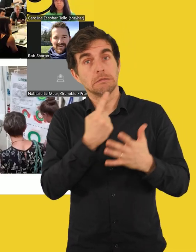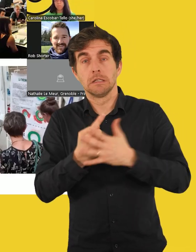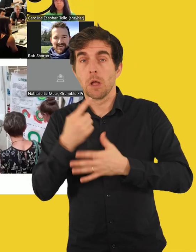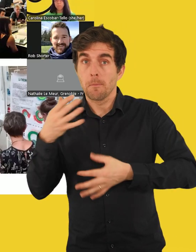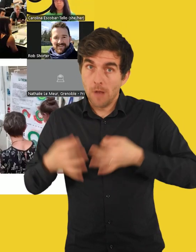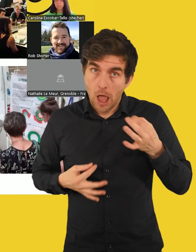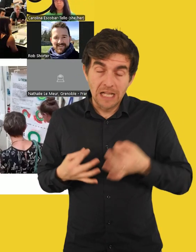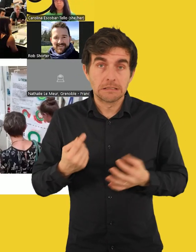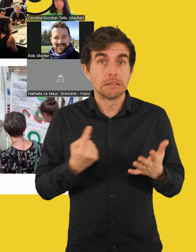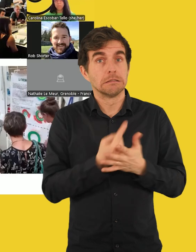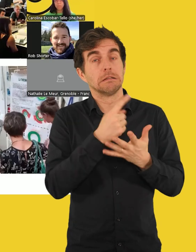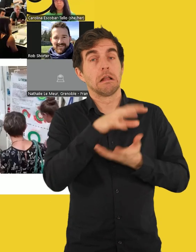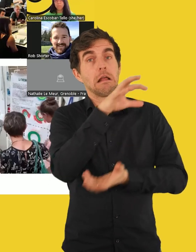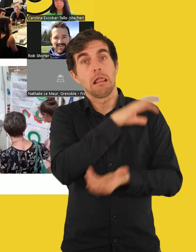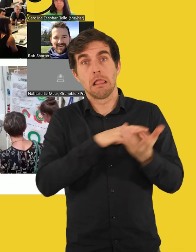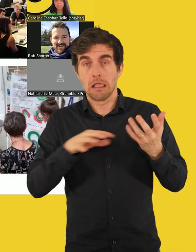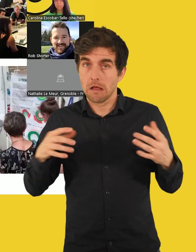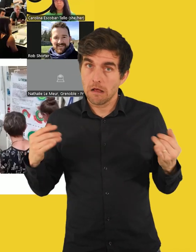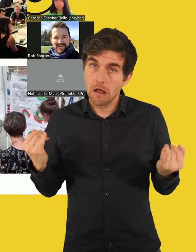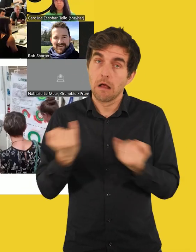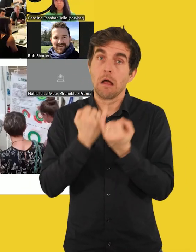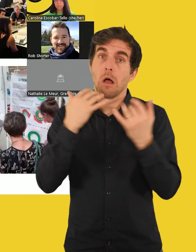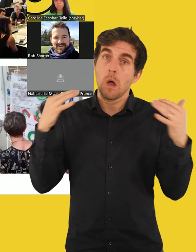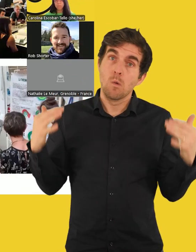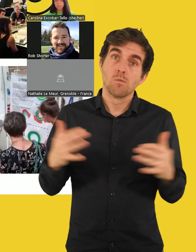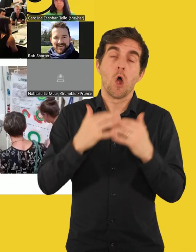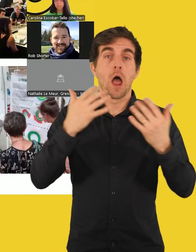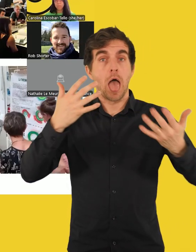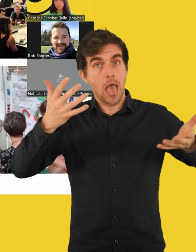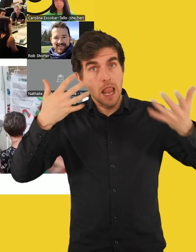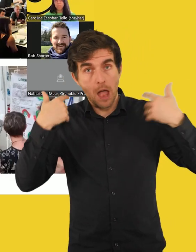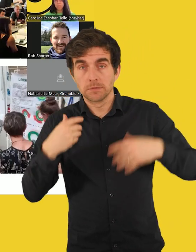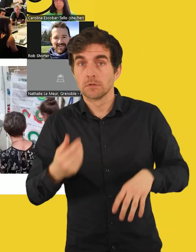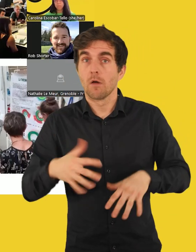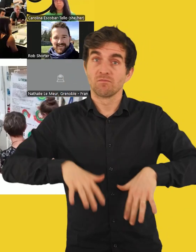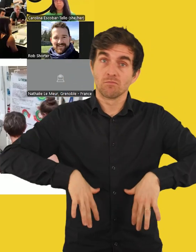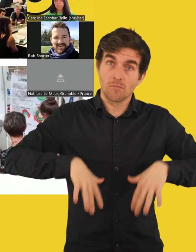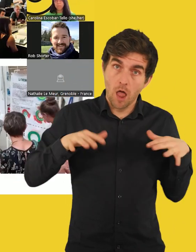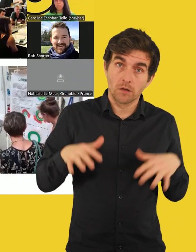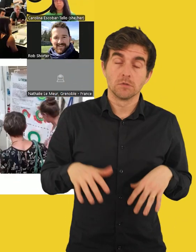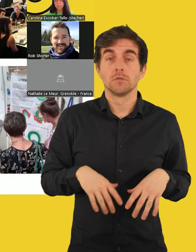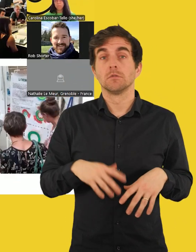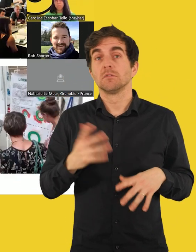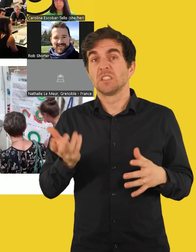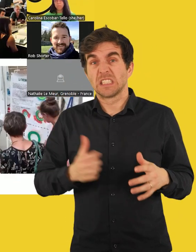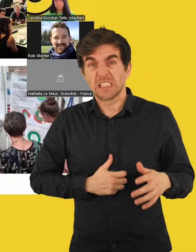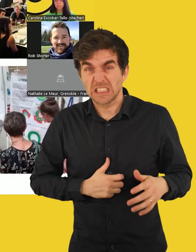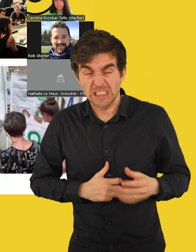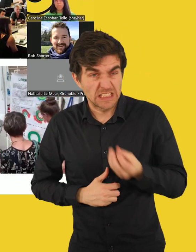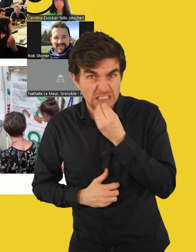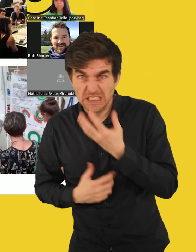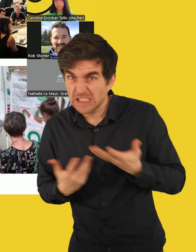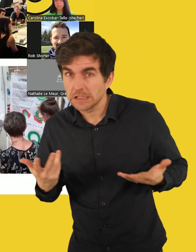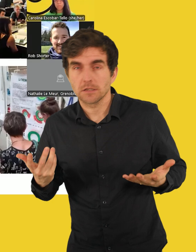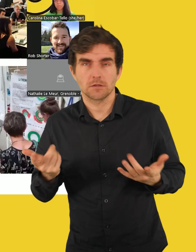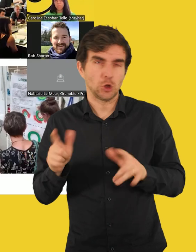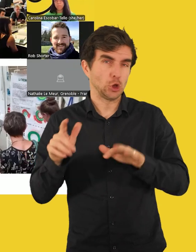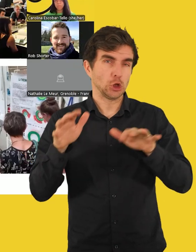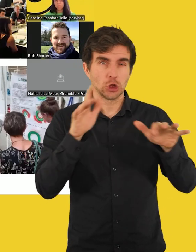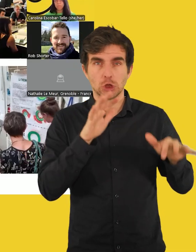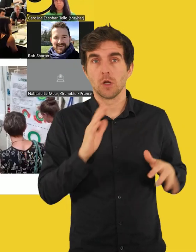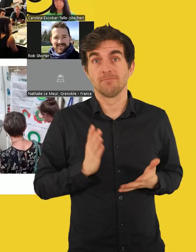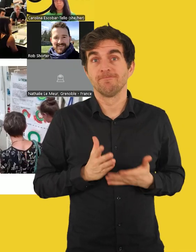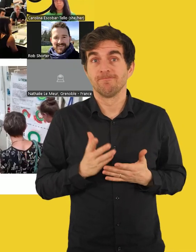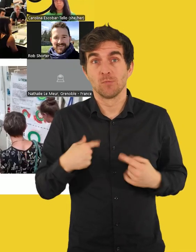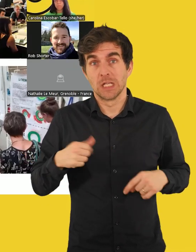of politics, of terrible conflict, of climate breakdown, of floods, of droughts. We know these are